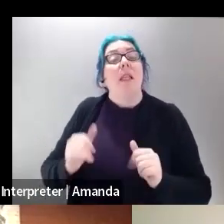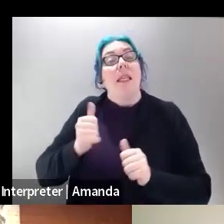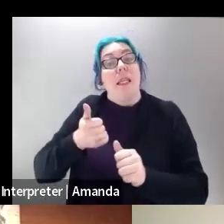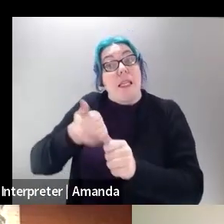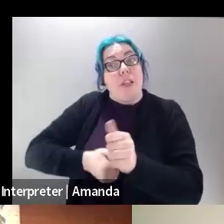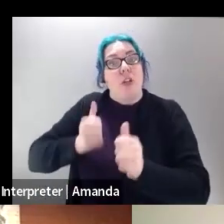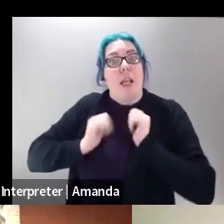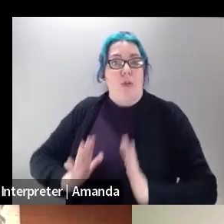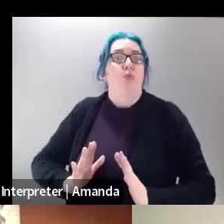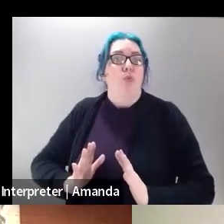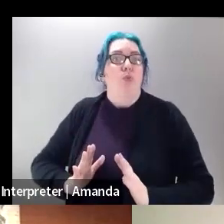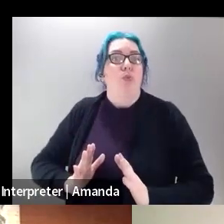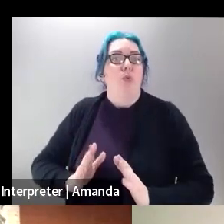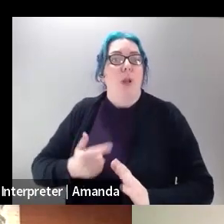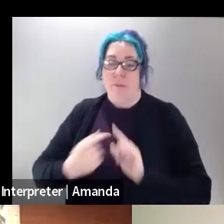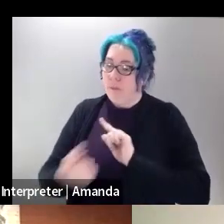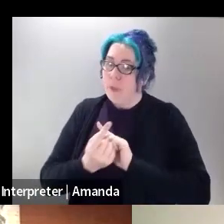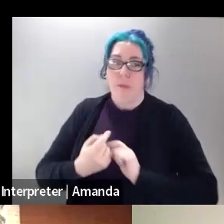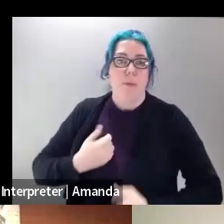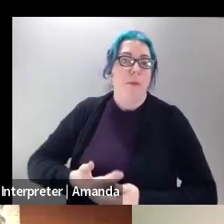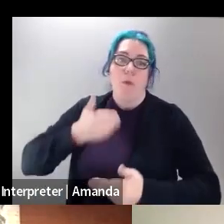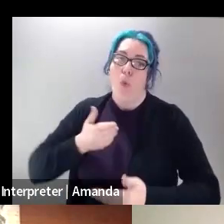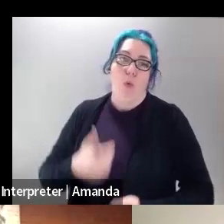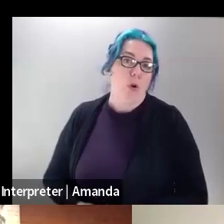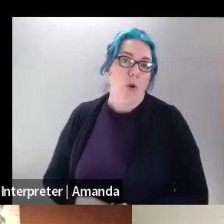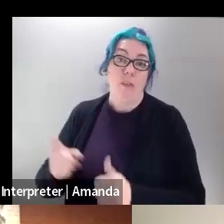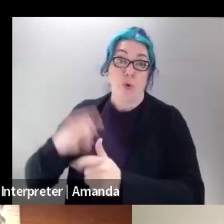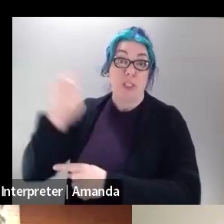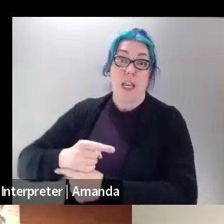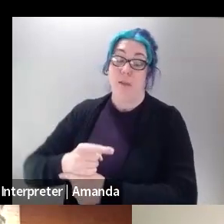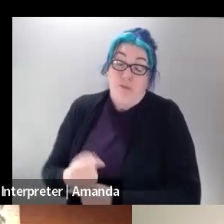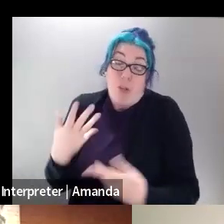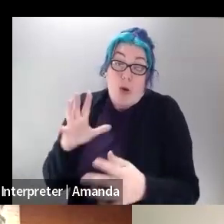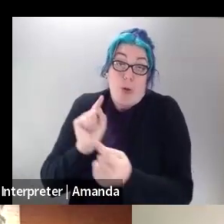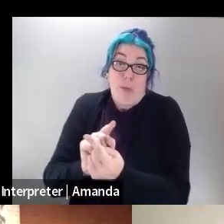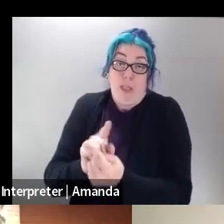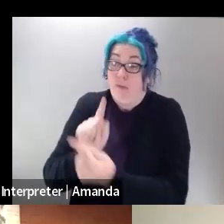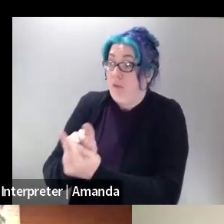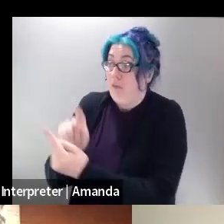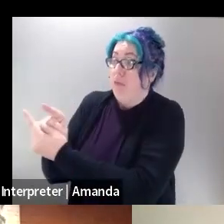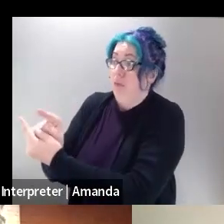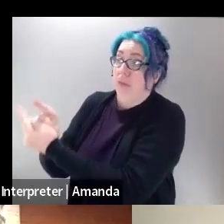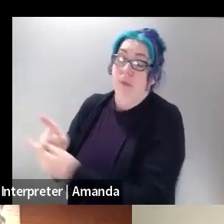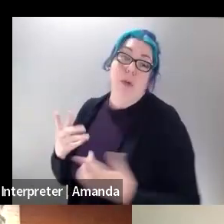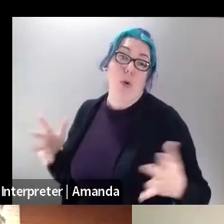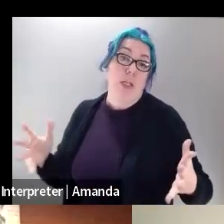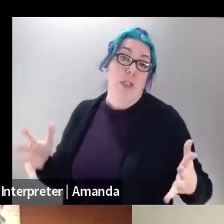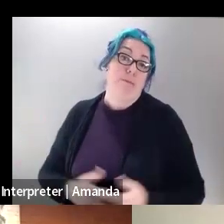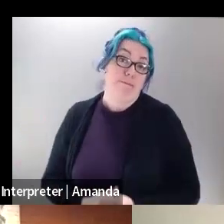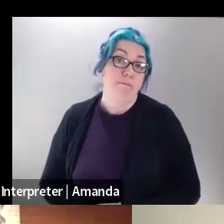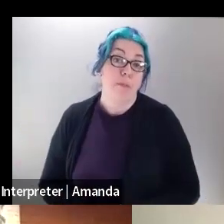into my first day what to expect, even what first day means to me. So I do tell them, like, this is what's going to happen.